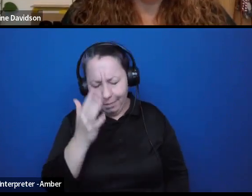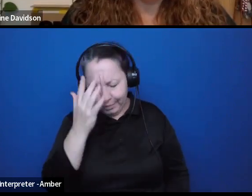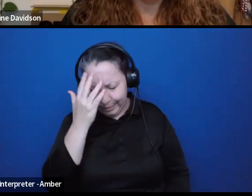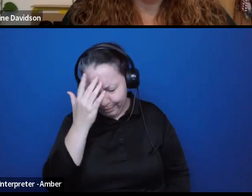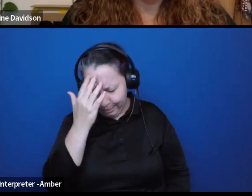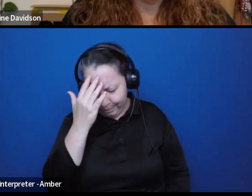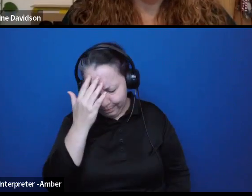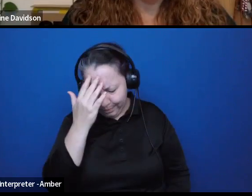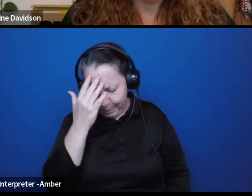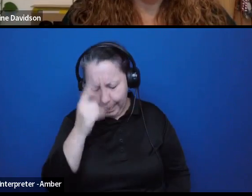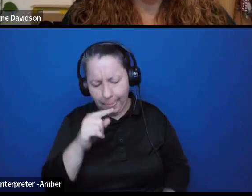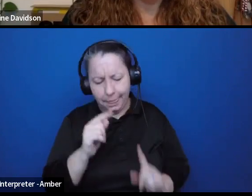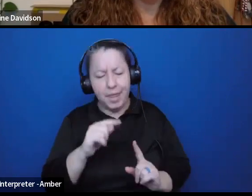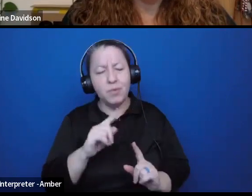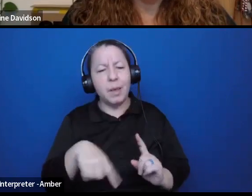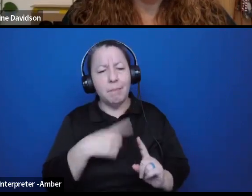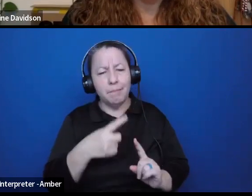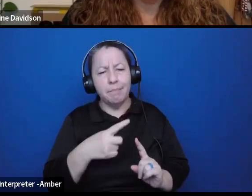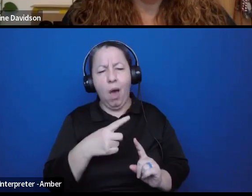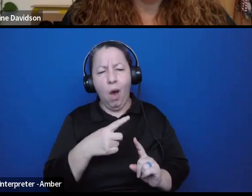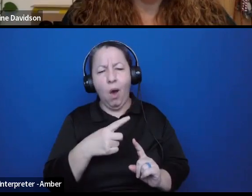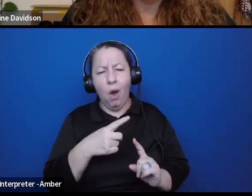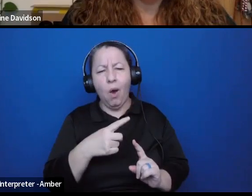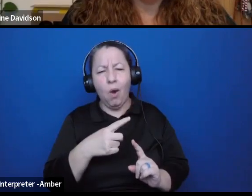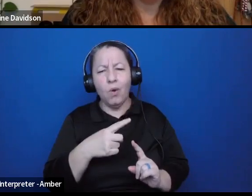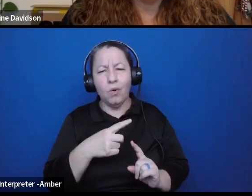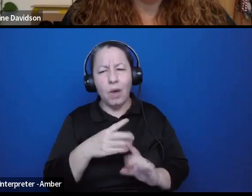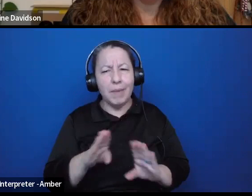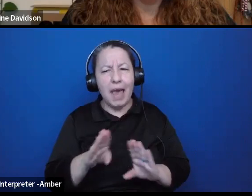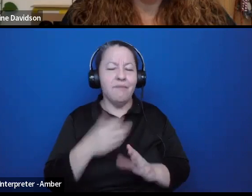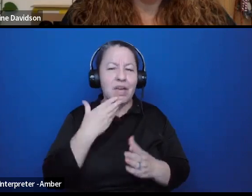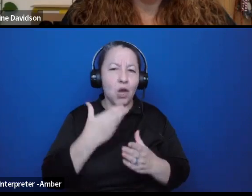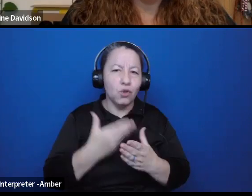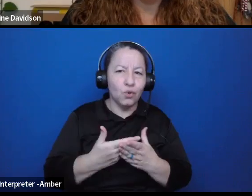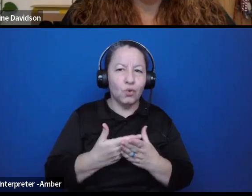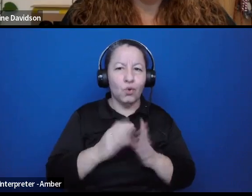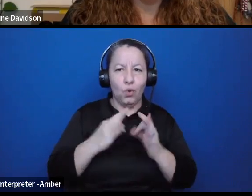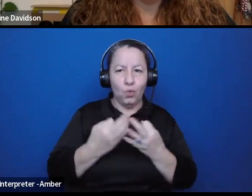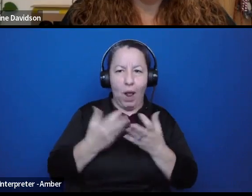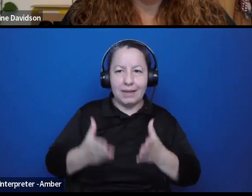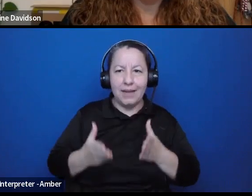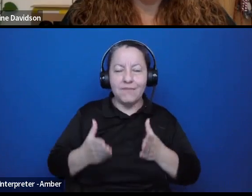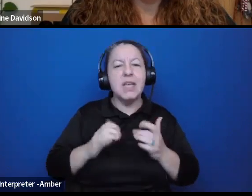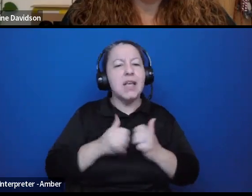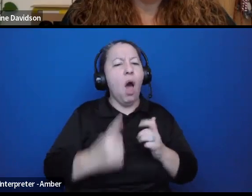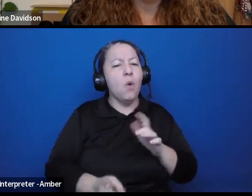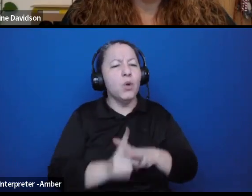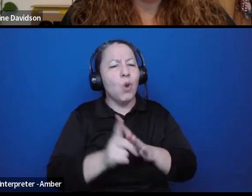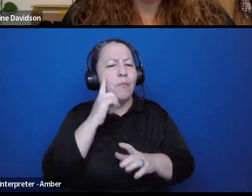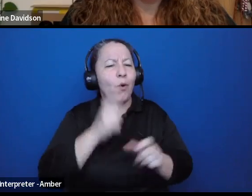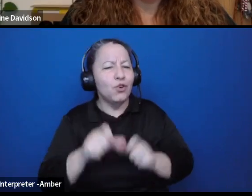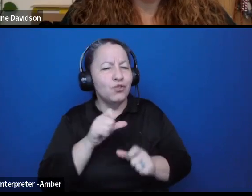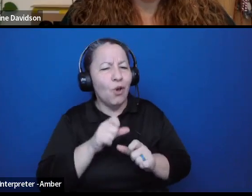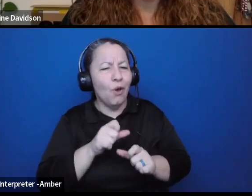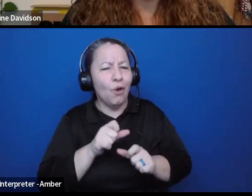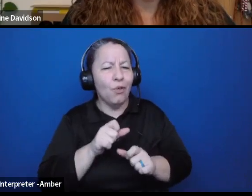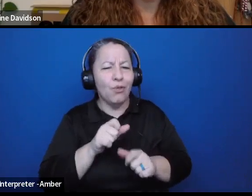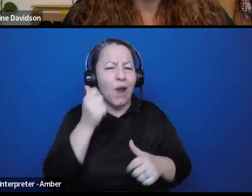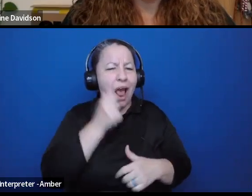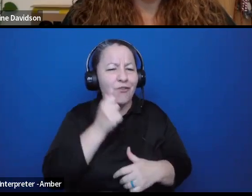around being a good relative is, you know, how we show up for each other, even at music every day at 9 a.m.